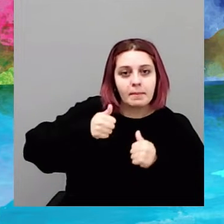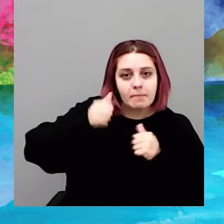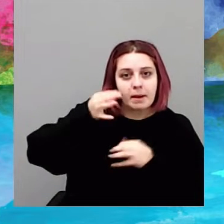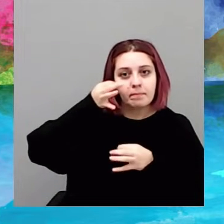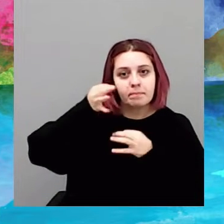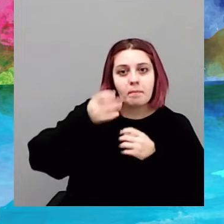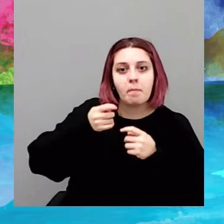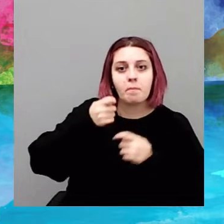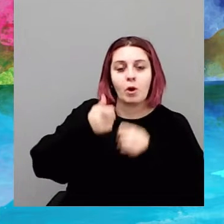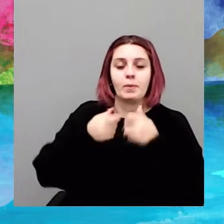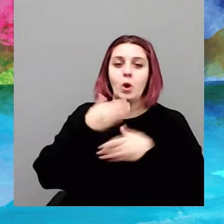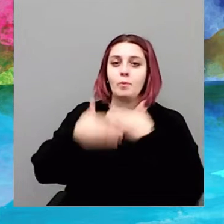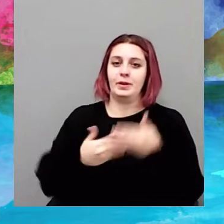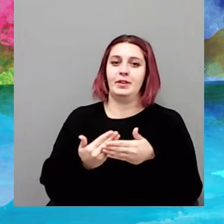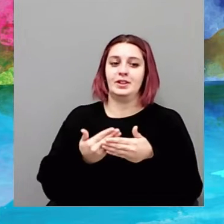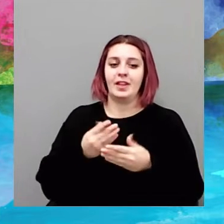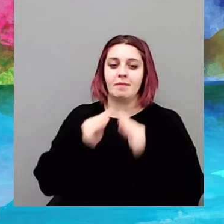or a different one.